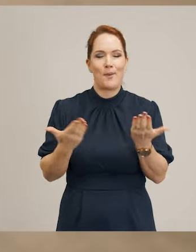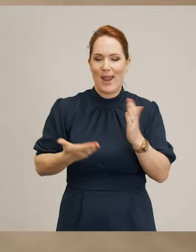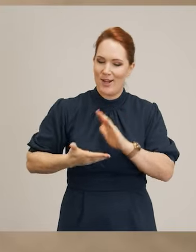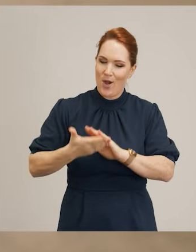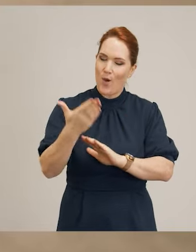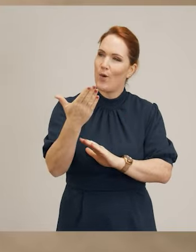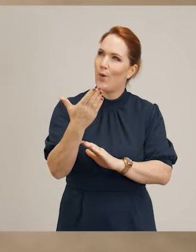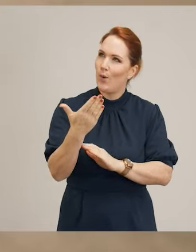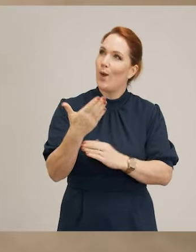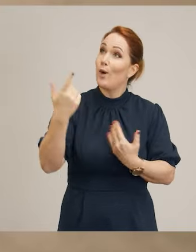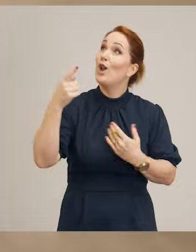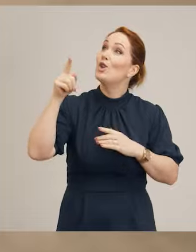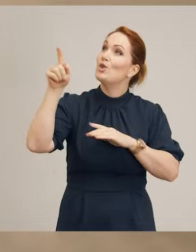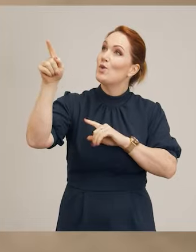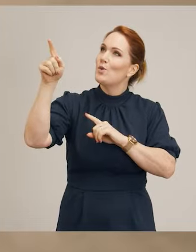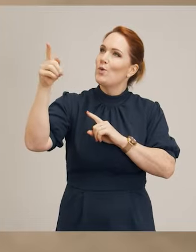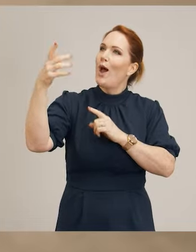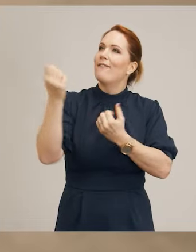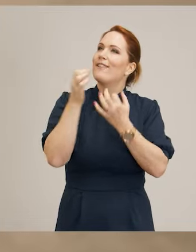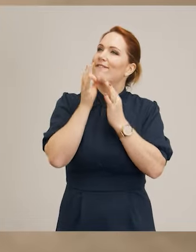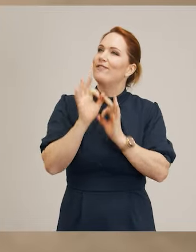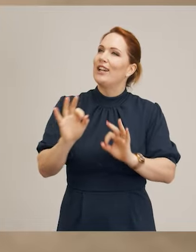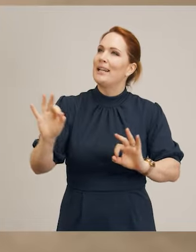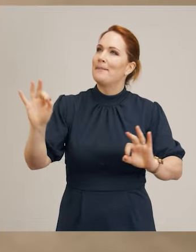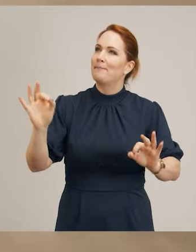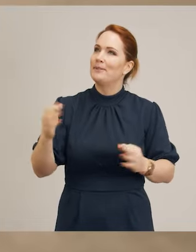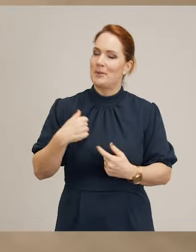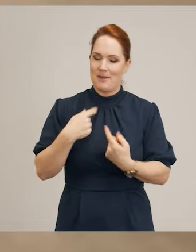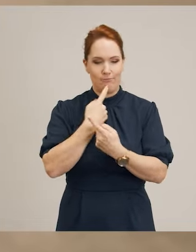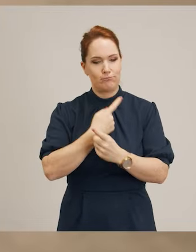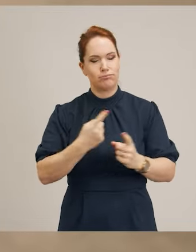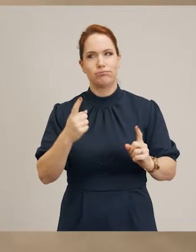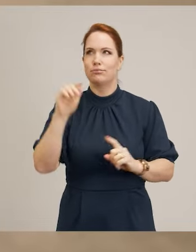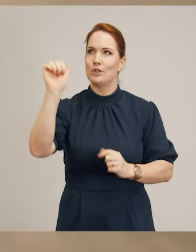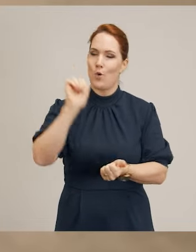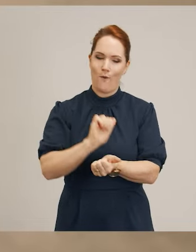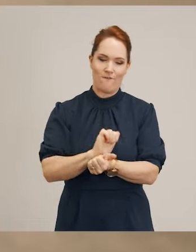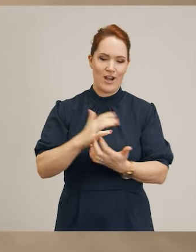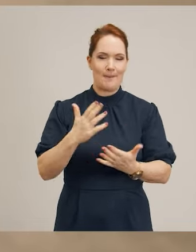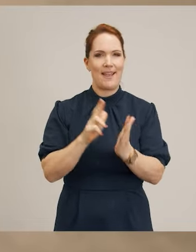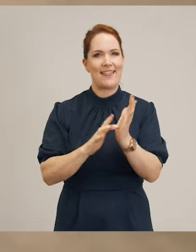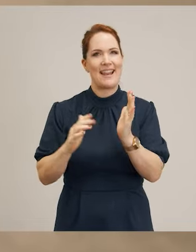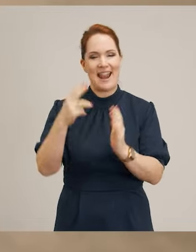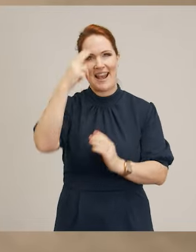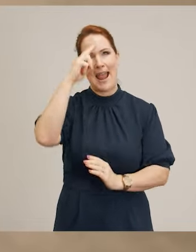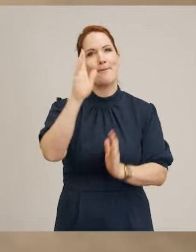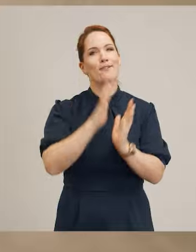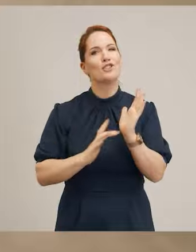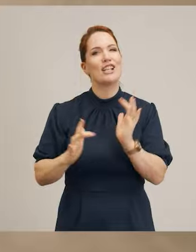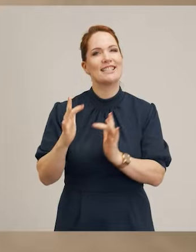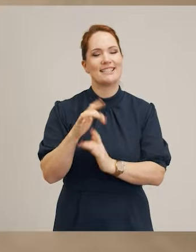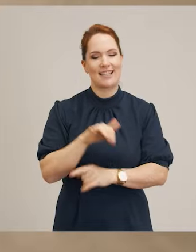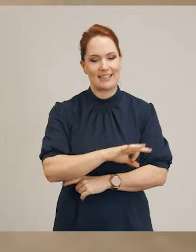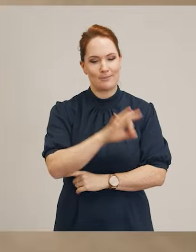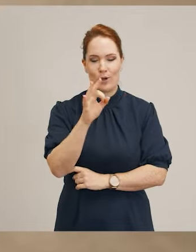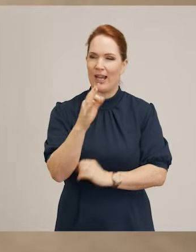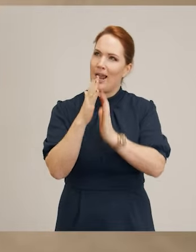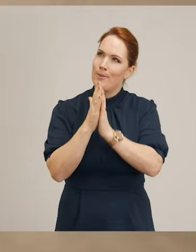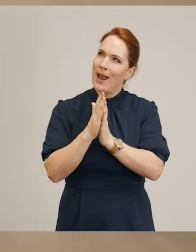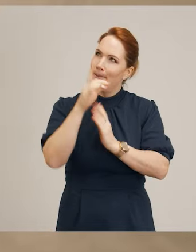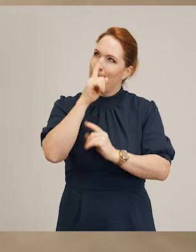are. And wherever you are, there is freedom. So I speak that freedom in the name of Jesus this morning. I pray that people